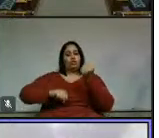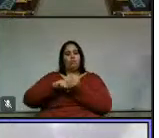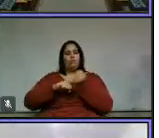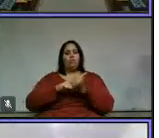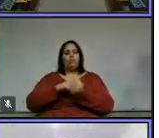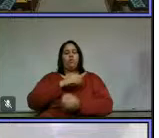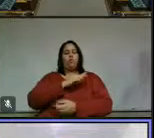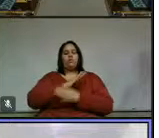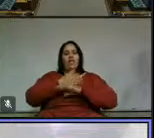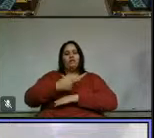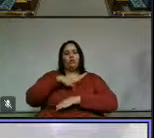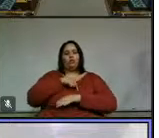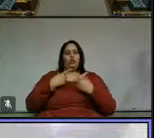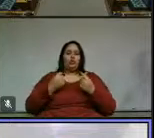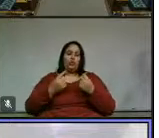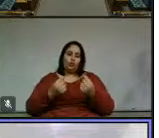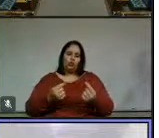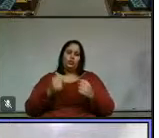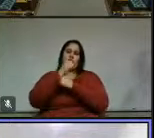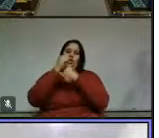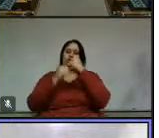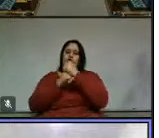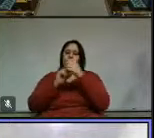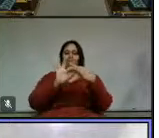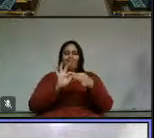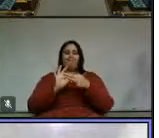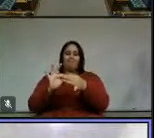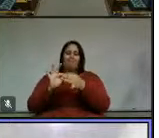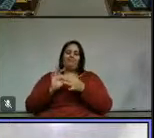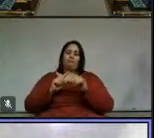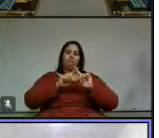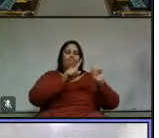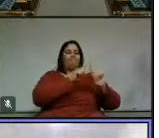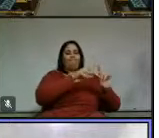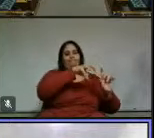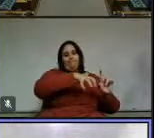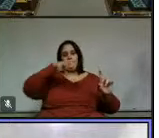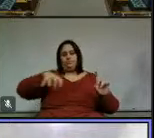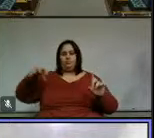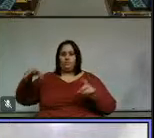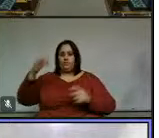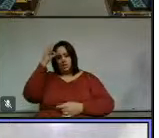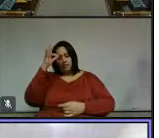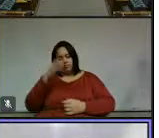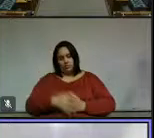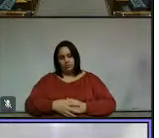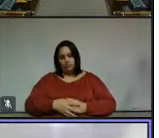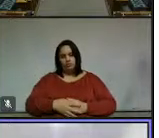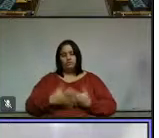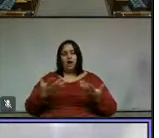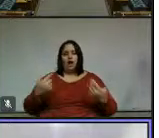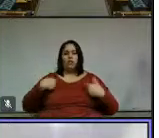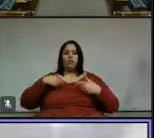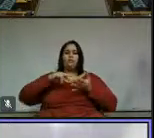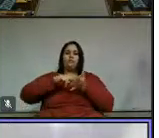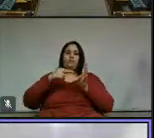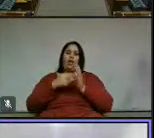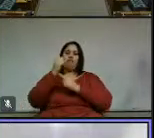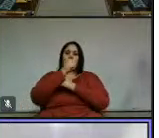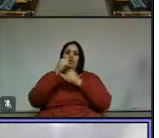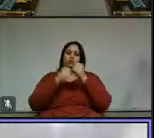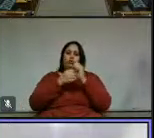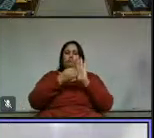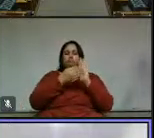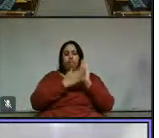placed in compelling and structuring engagements between spheres of government and organs of state around planning infrastructure, pipelines,